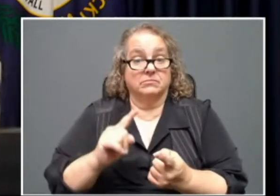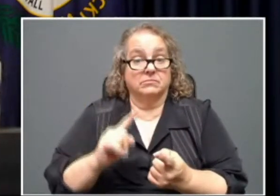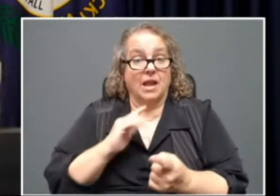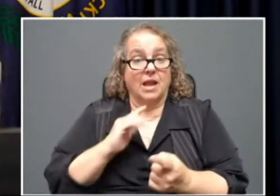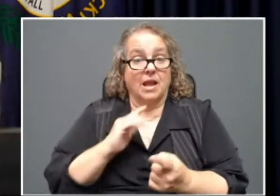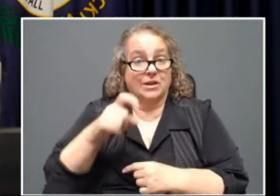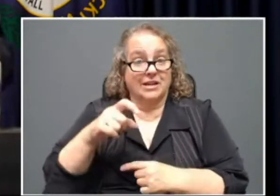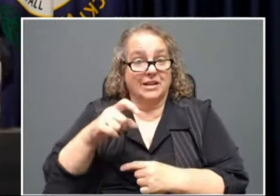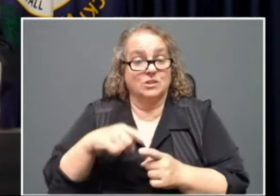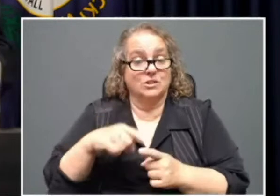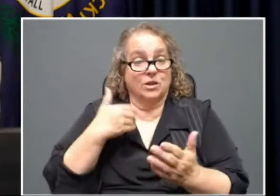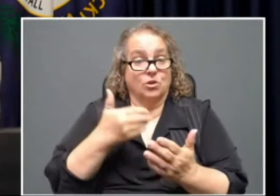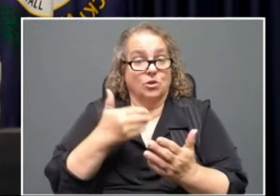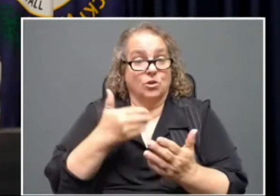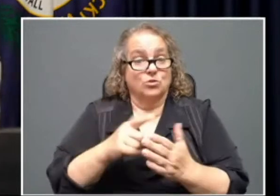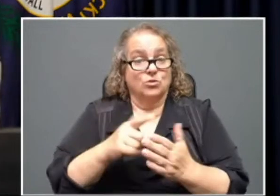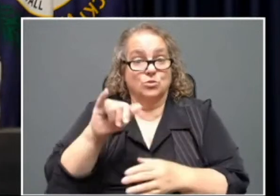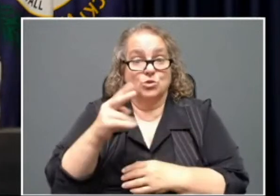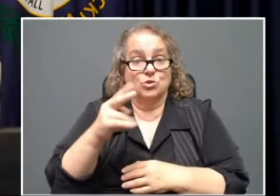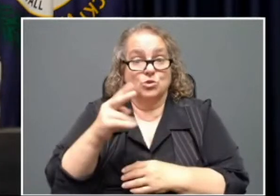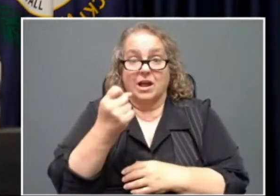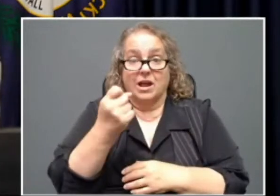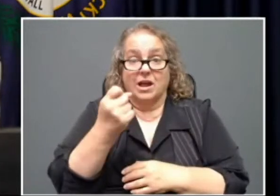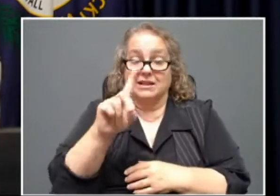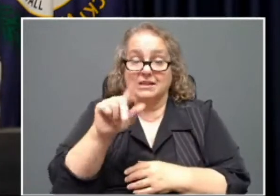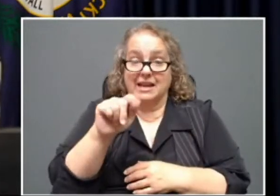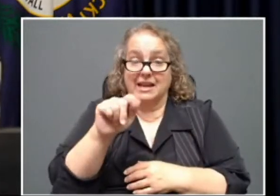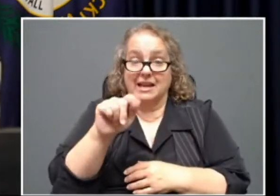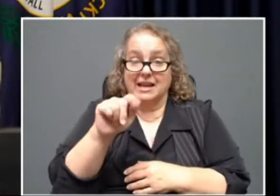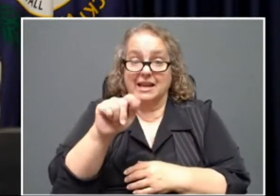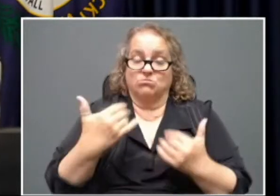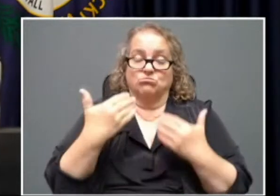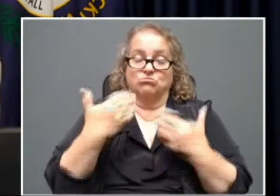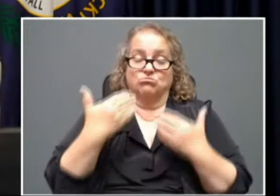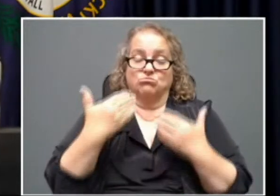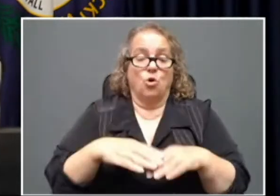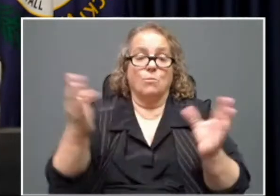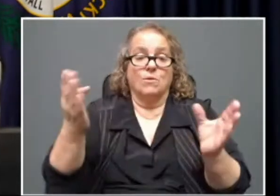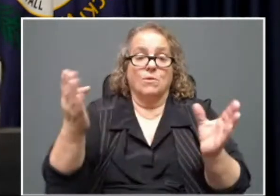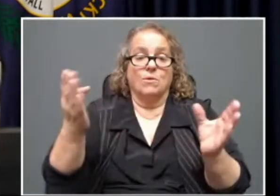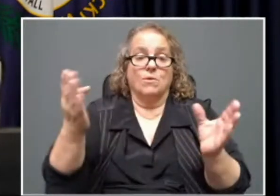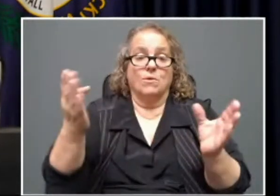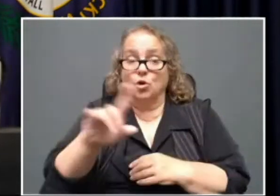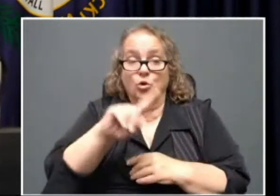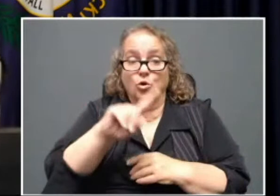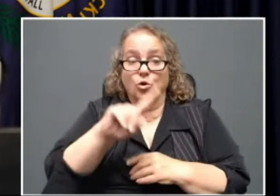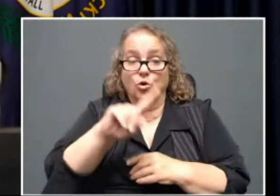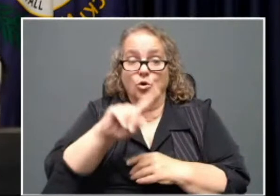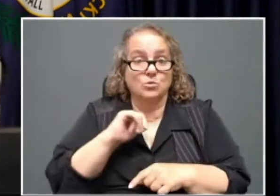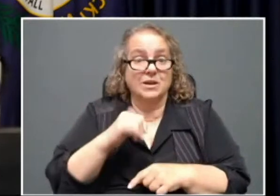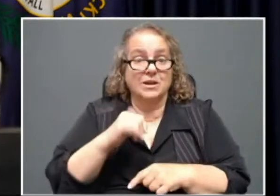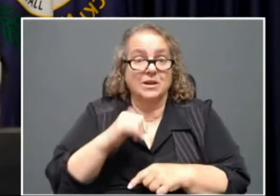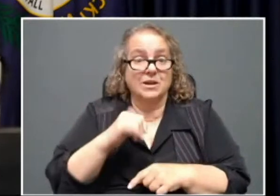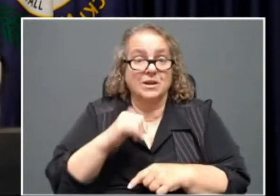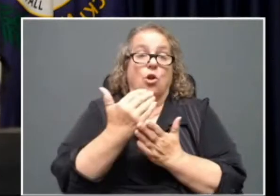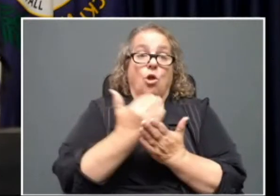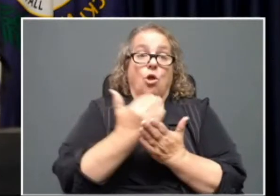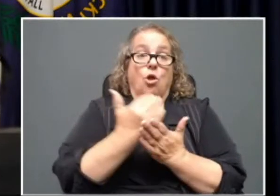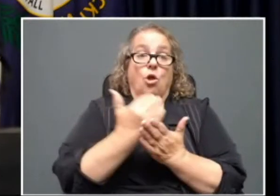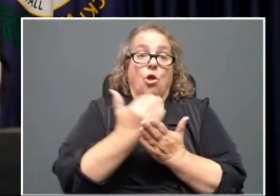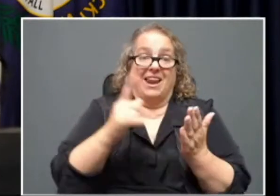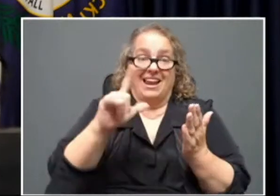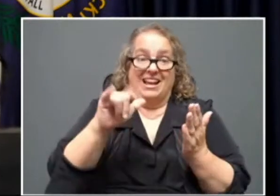that June 11th date, we will go ahead and open it up for questions. We have a long list of reporters